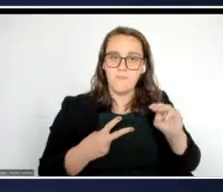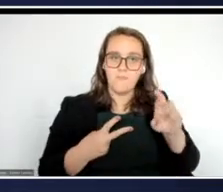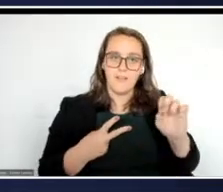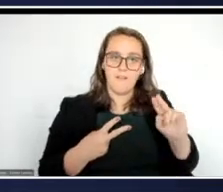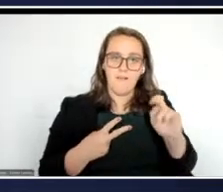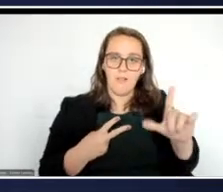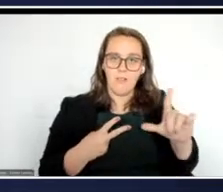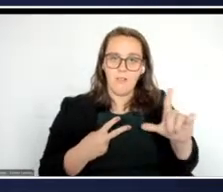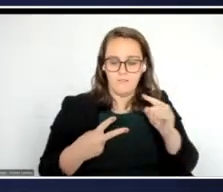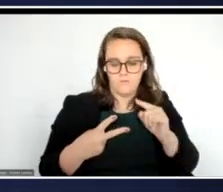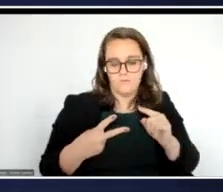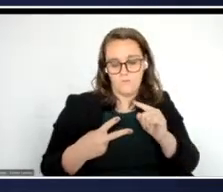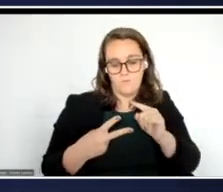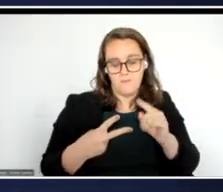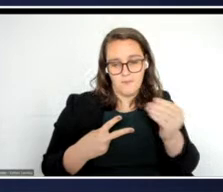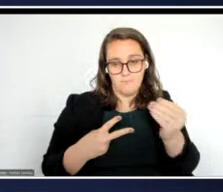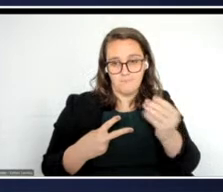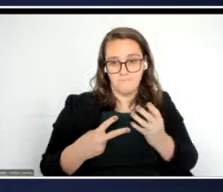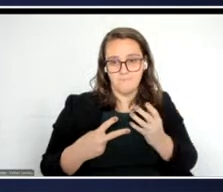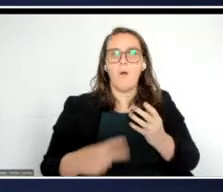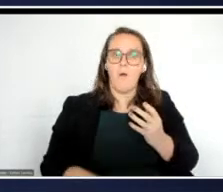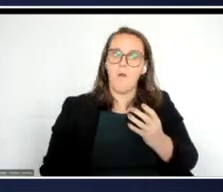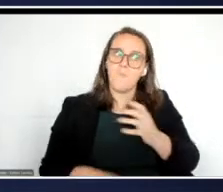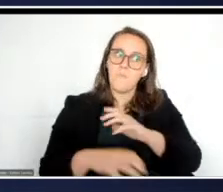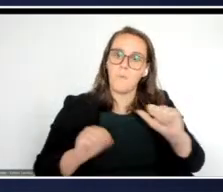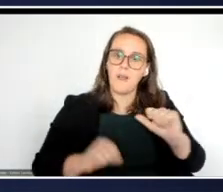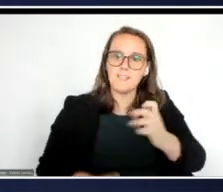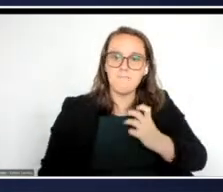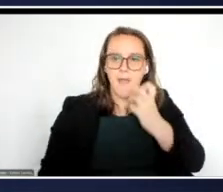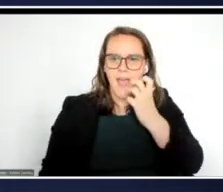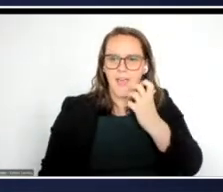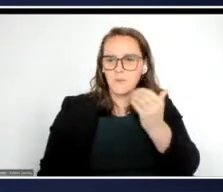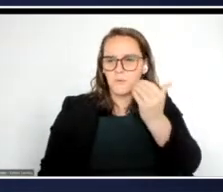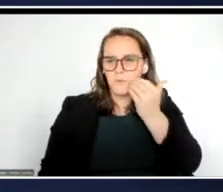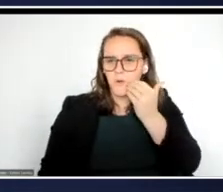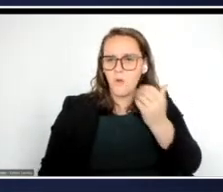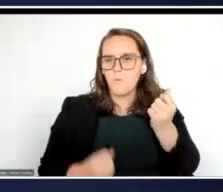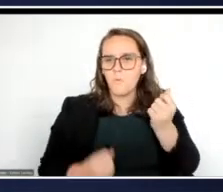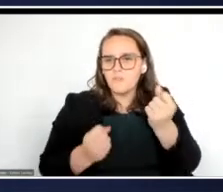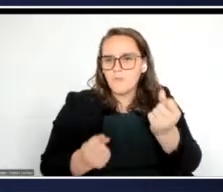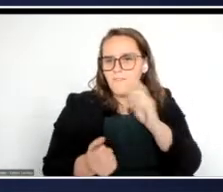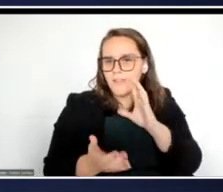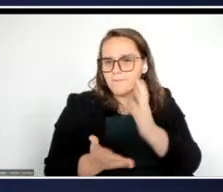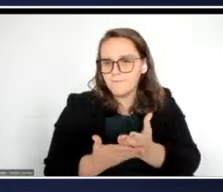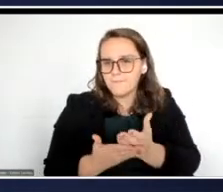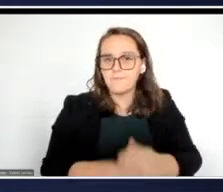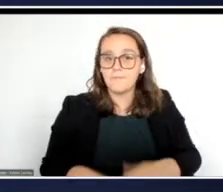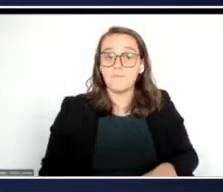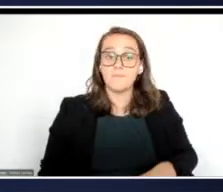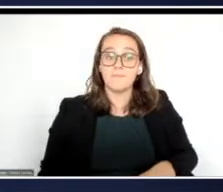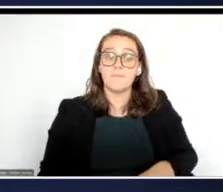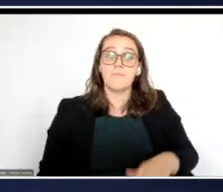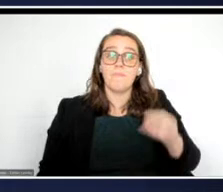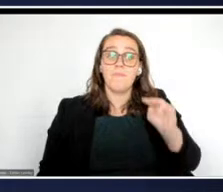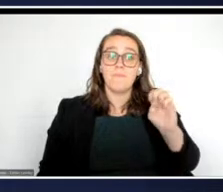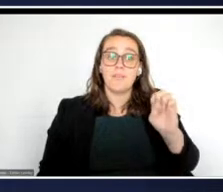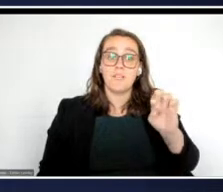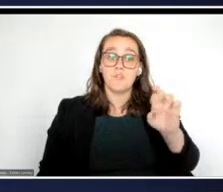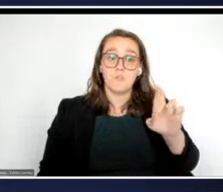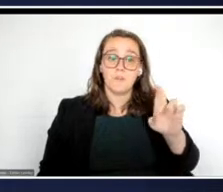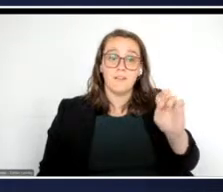the president was irate, you know, on the drive up. Mr. Engel did not deny the fact that the president was